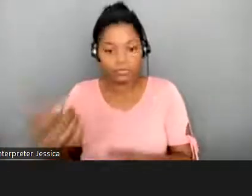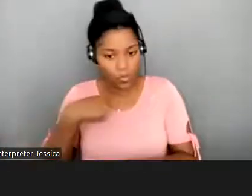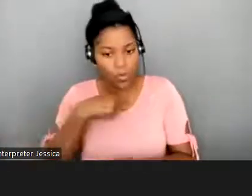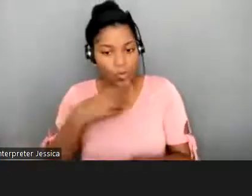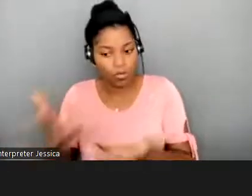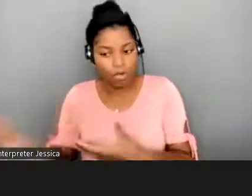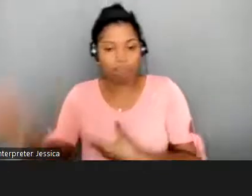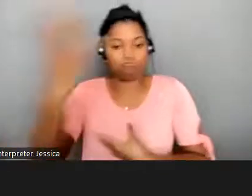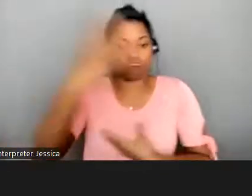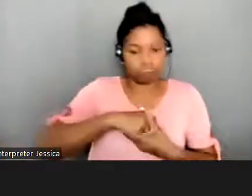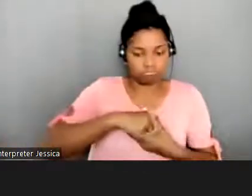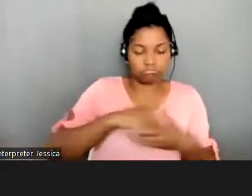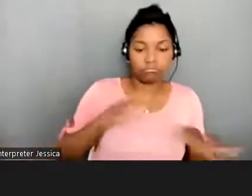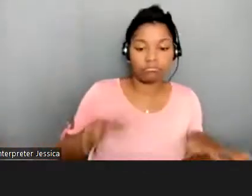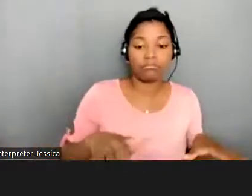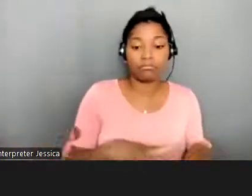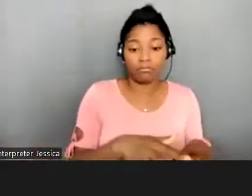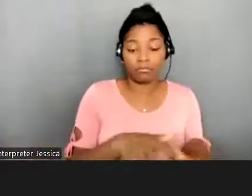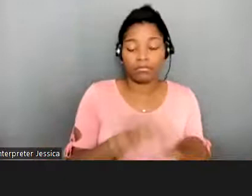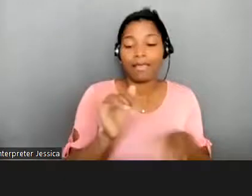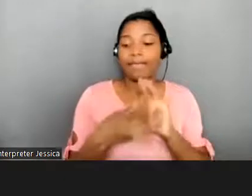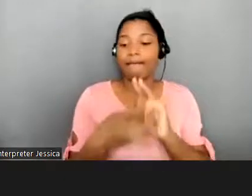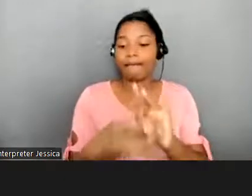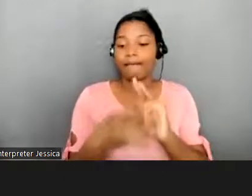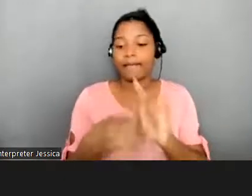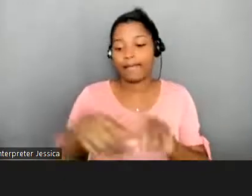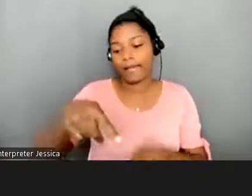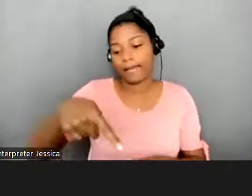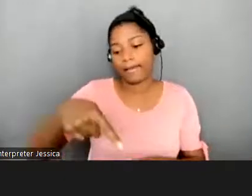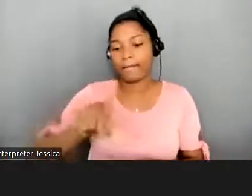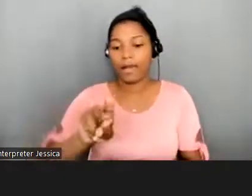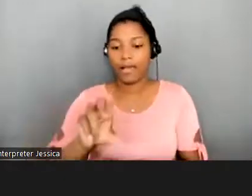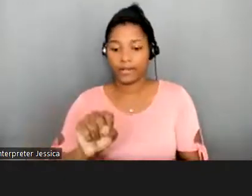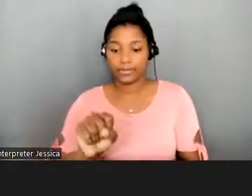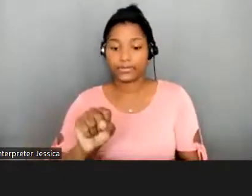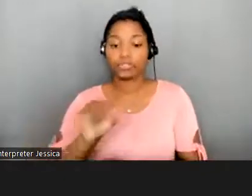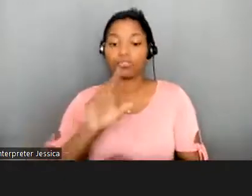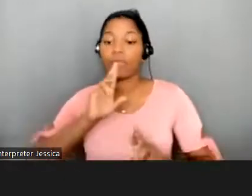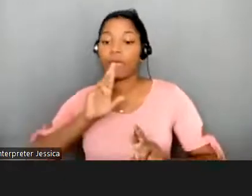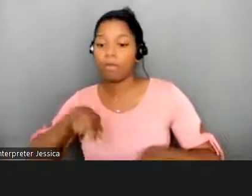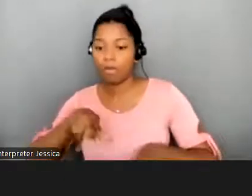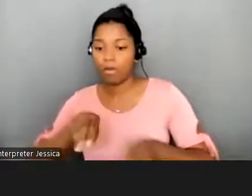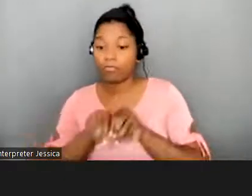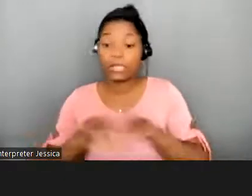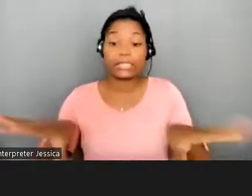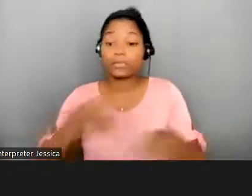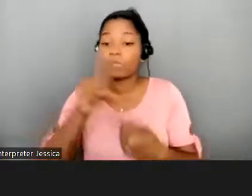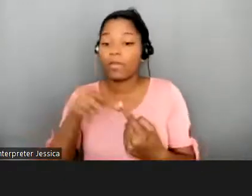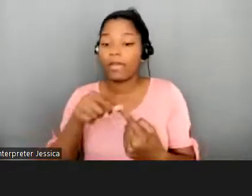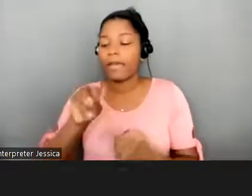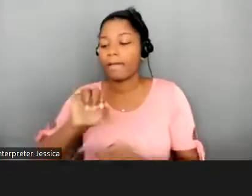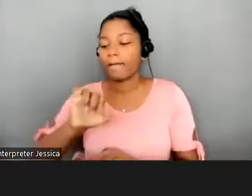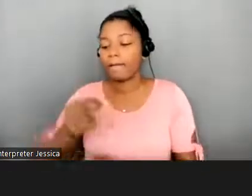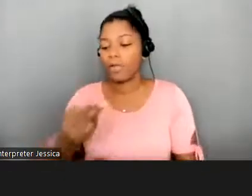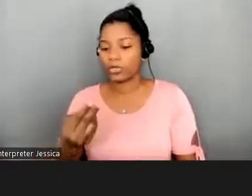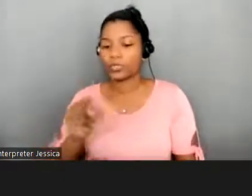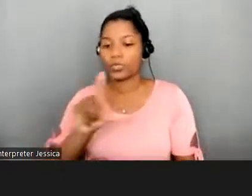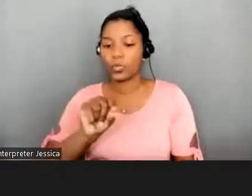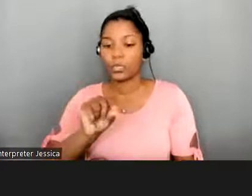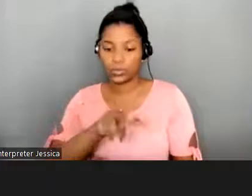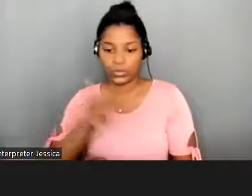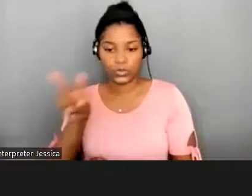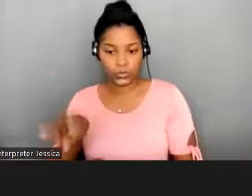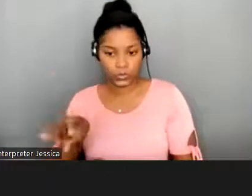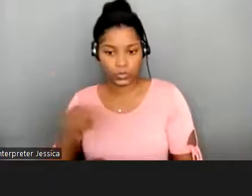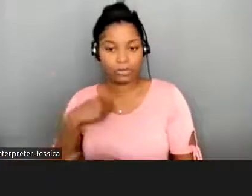Connect initiative. The Connect Plus Conversations report was released in March 2022, and I encourage everyone to review